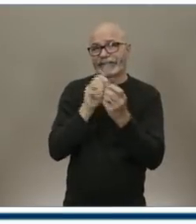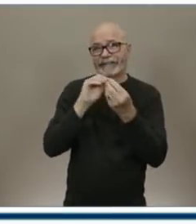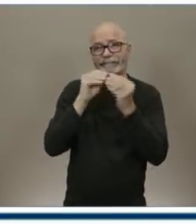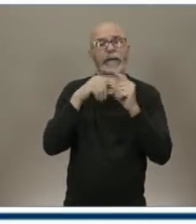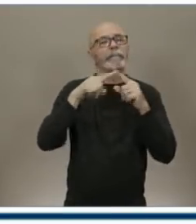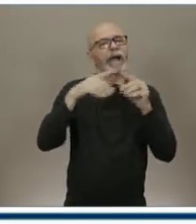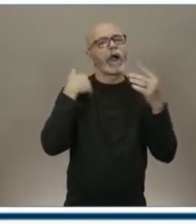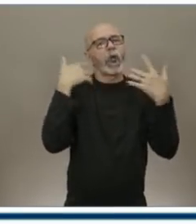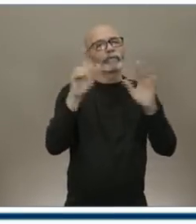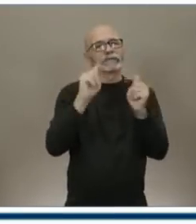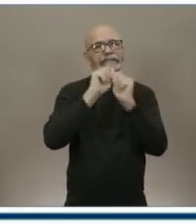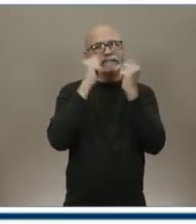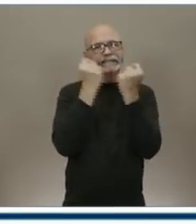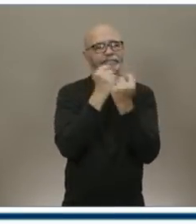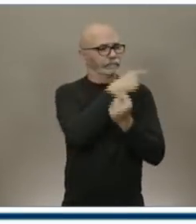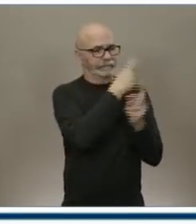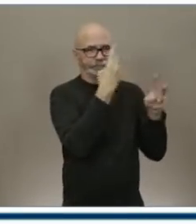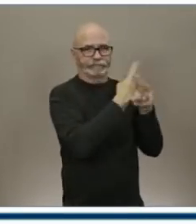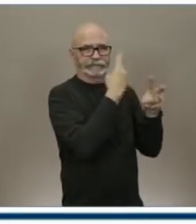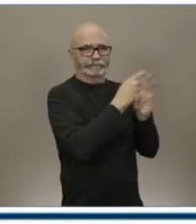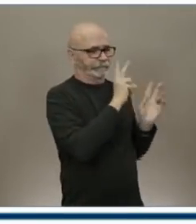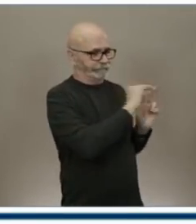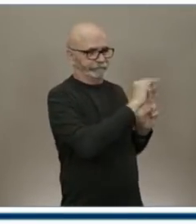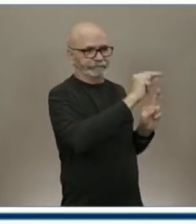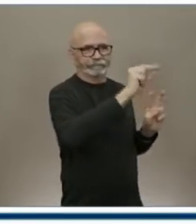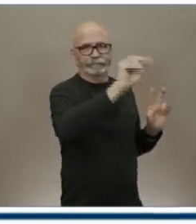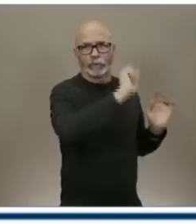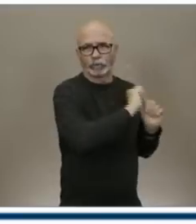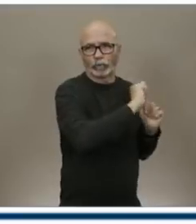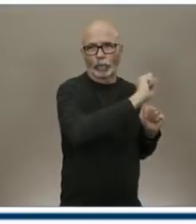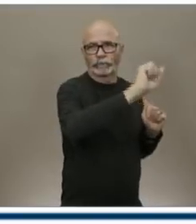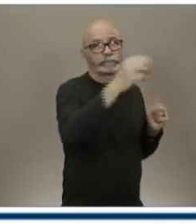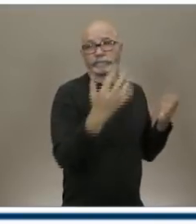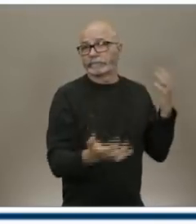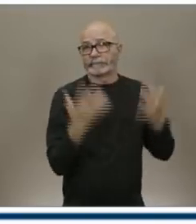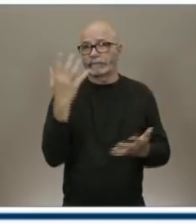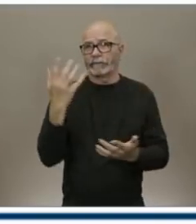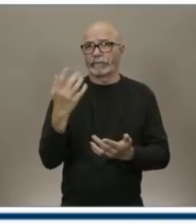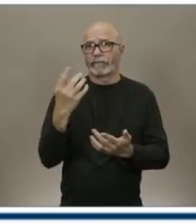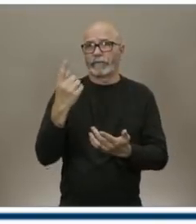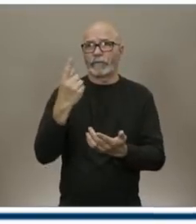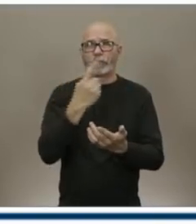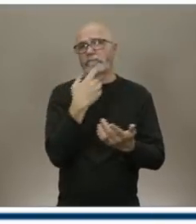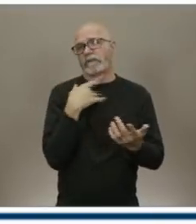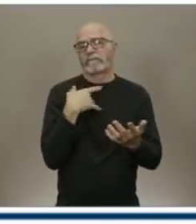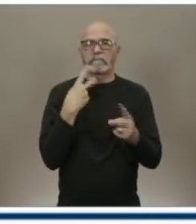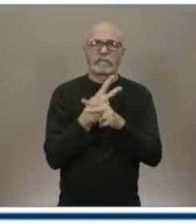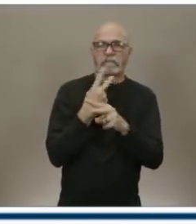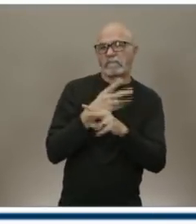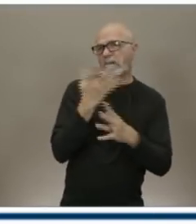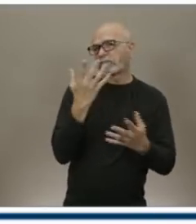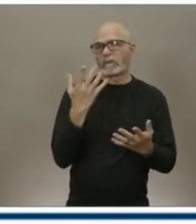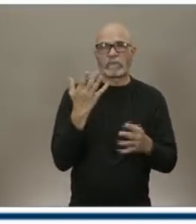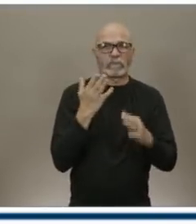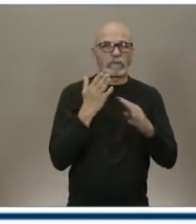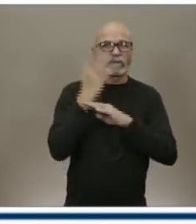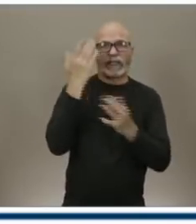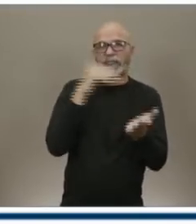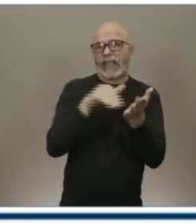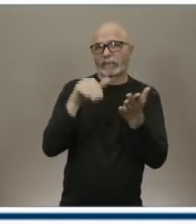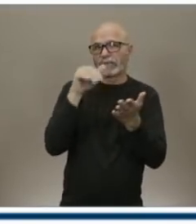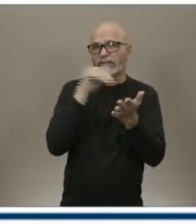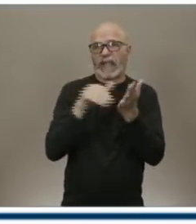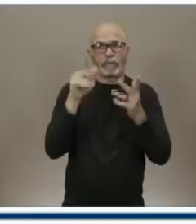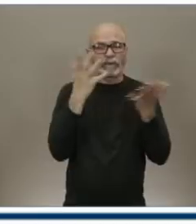have about 2,000 people we can immunize with the first allotments. We can get back to you if necessary on more of those